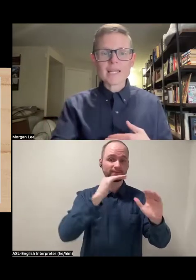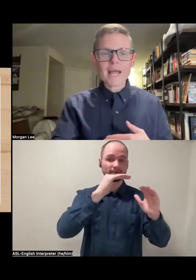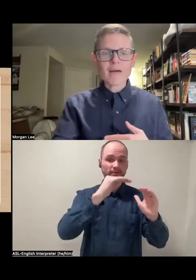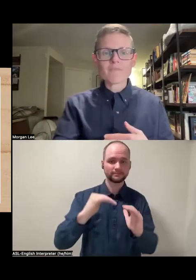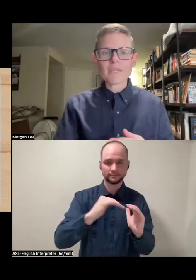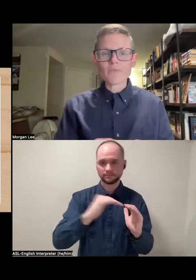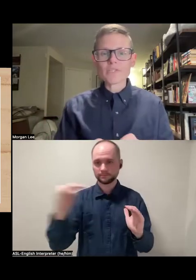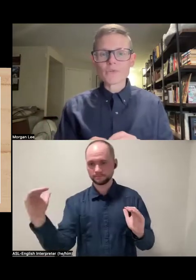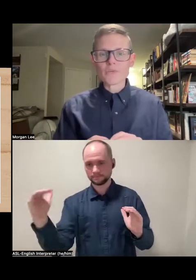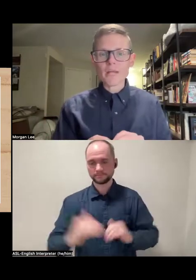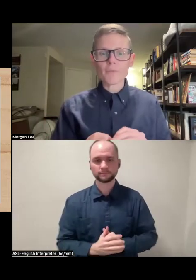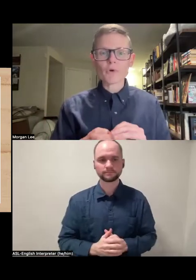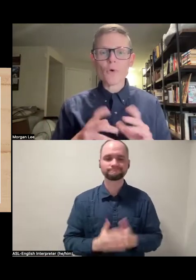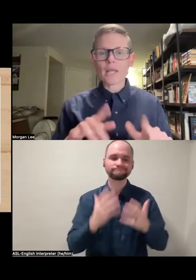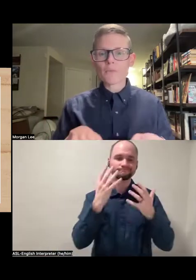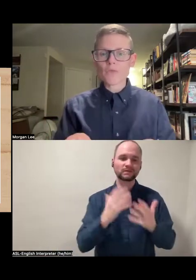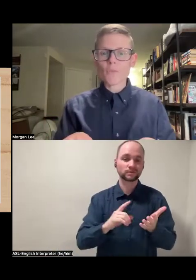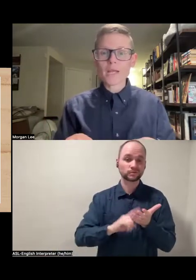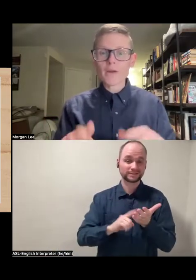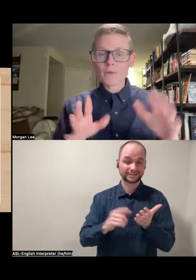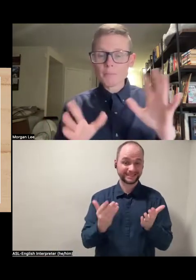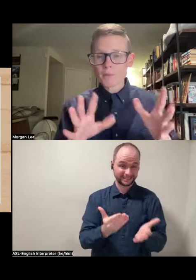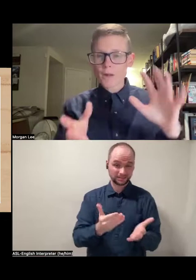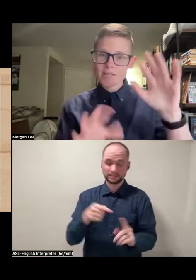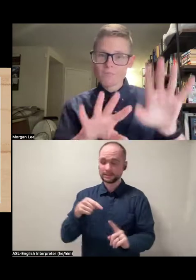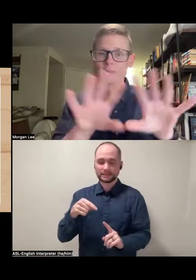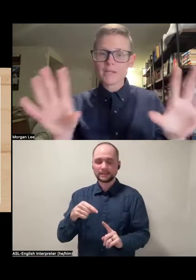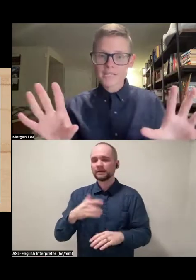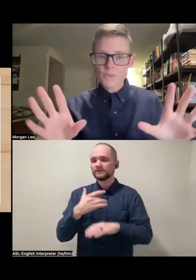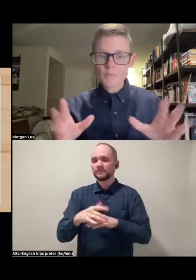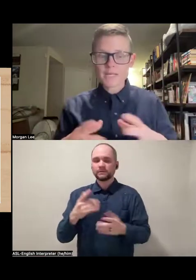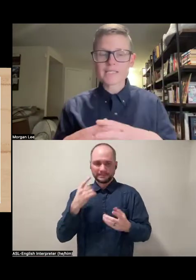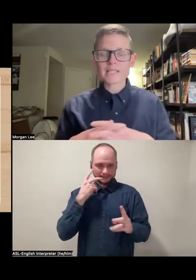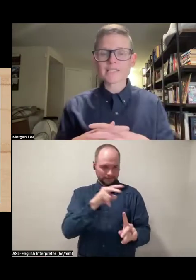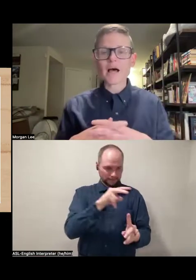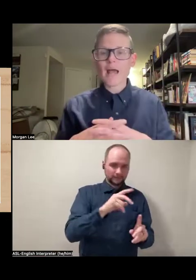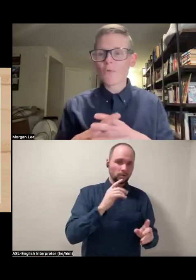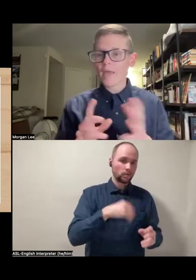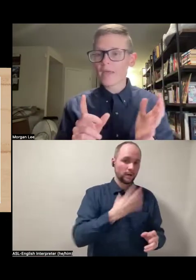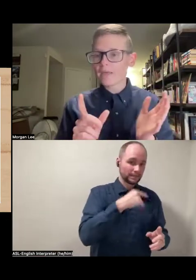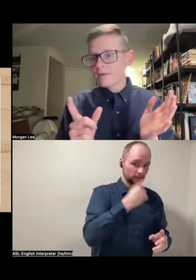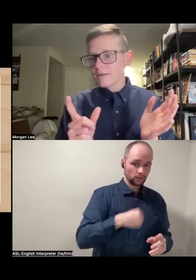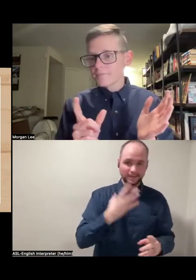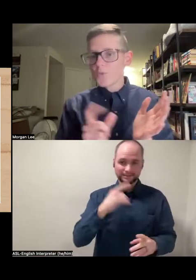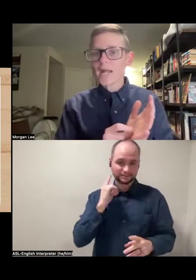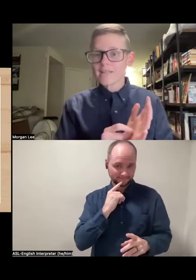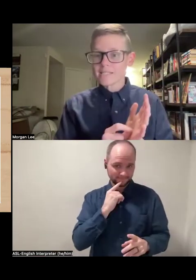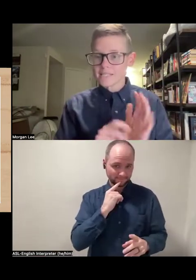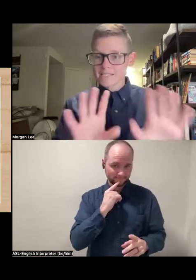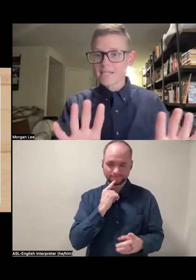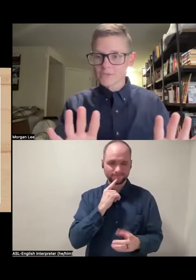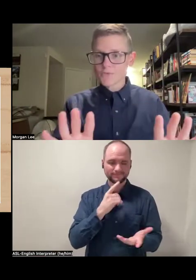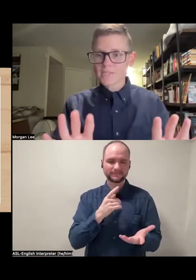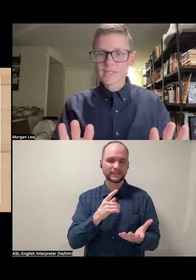Unfortunately, I didn't have the research available to correlate with white hearing people and white deaf people into this one because that's not how they created